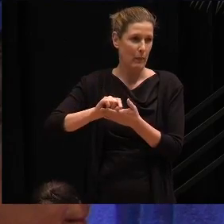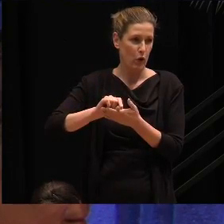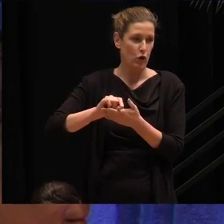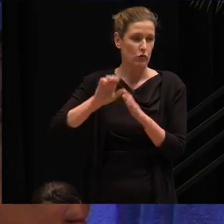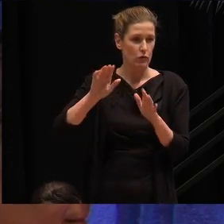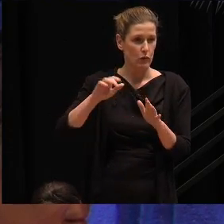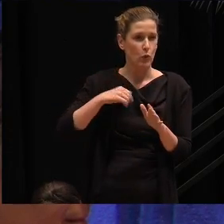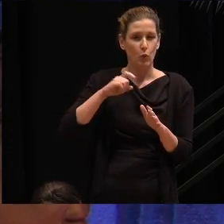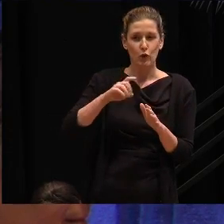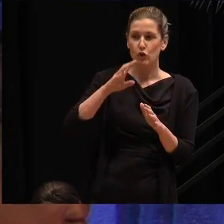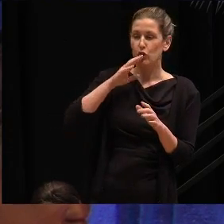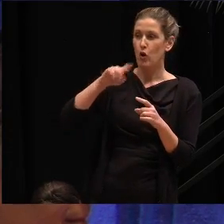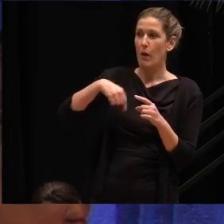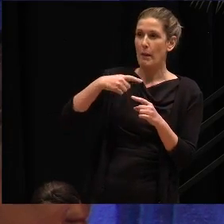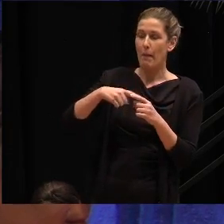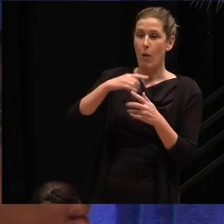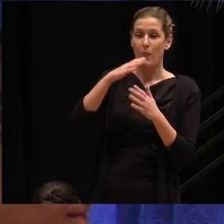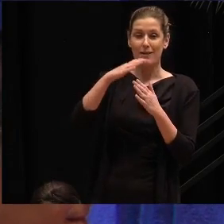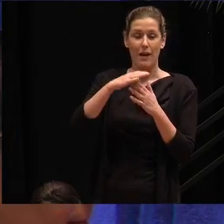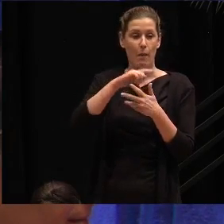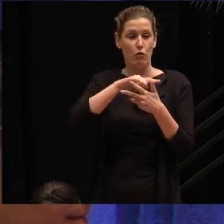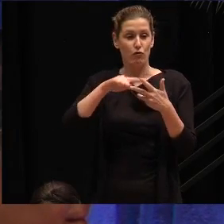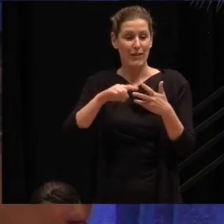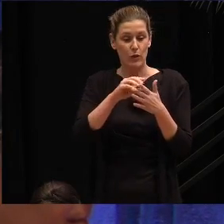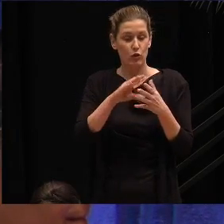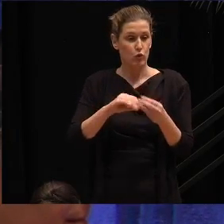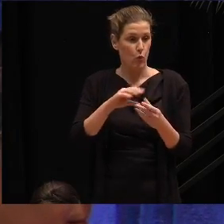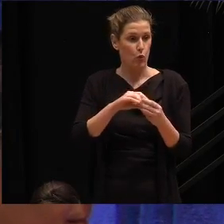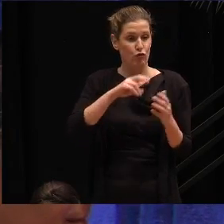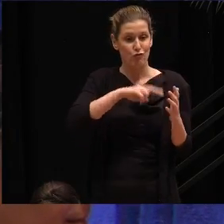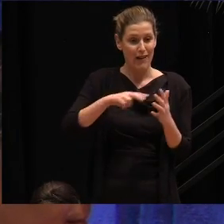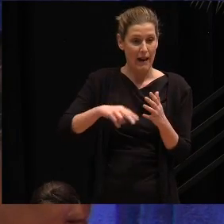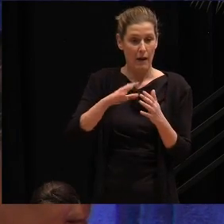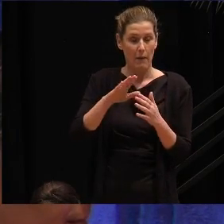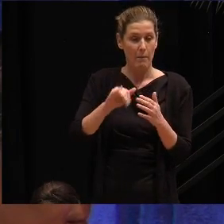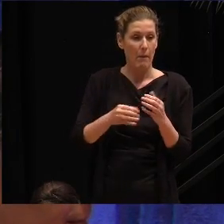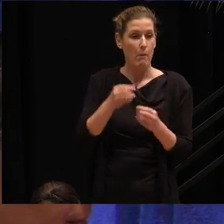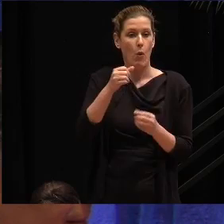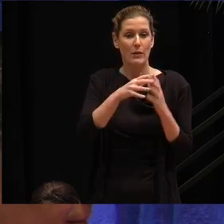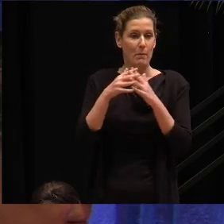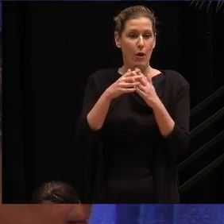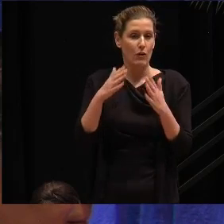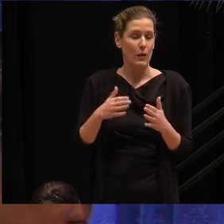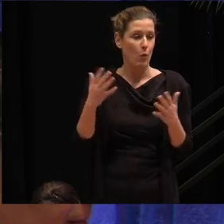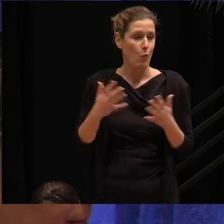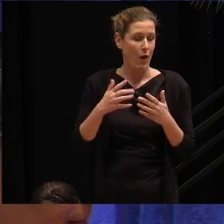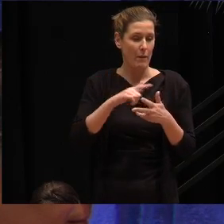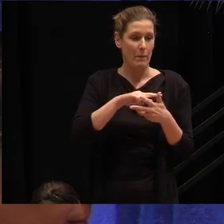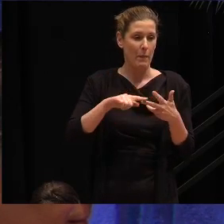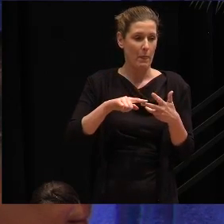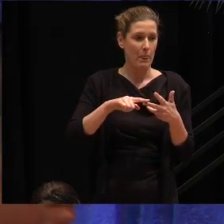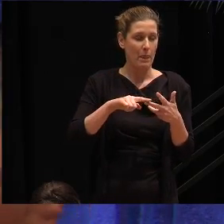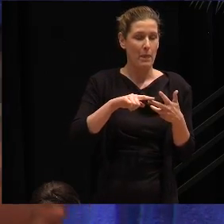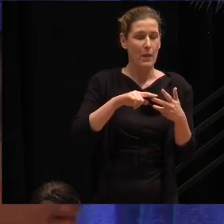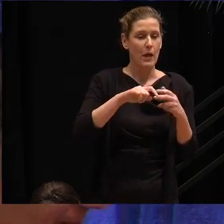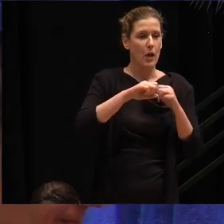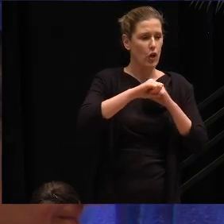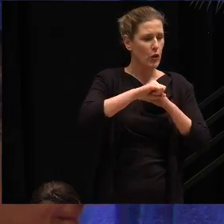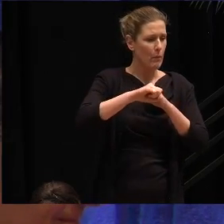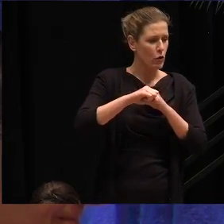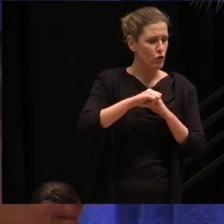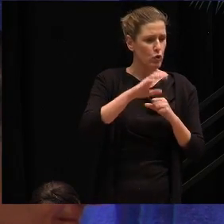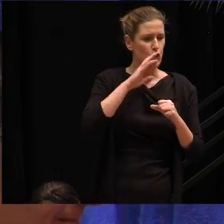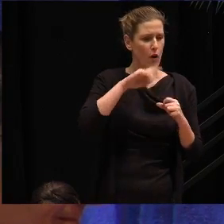3 stories read last year by most Americans. 1, a commercial about a kiss cam was the